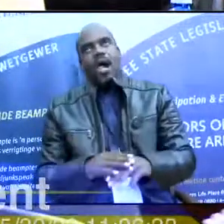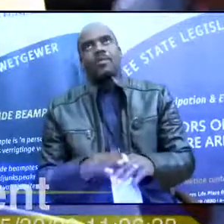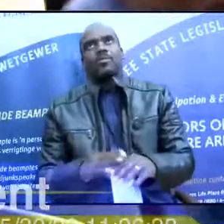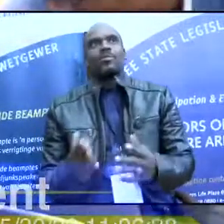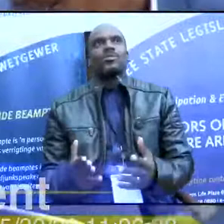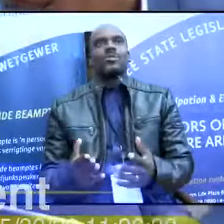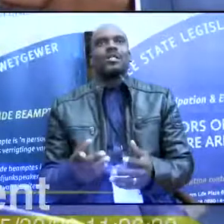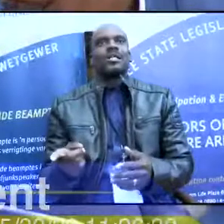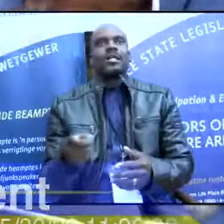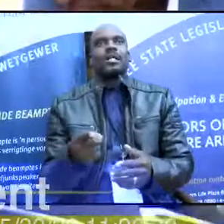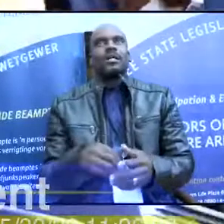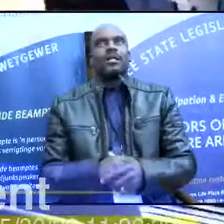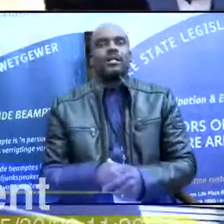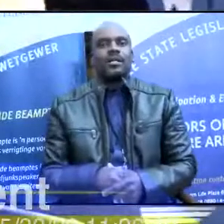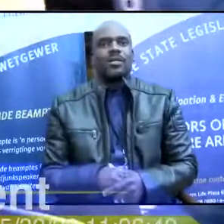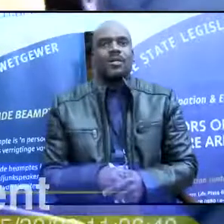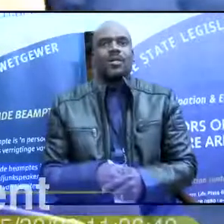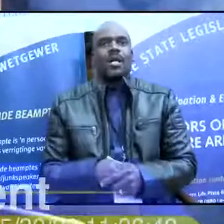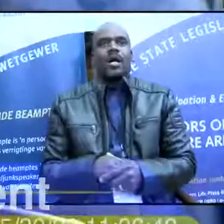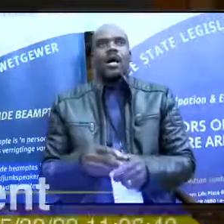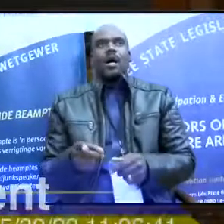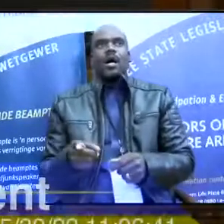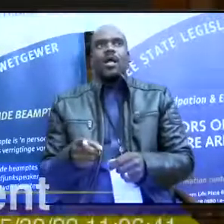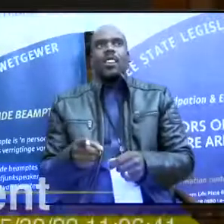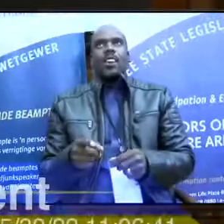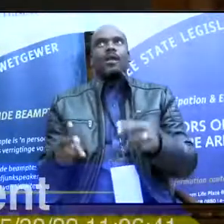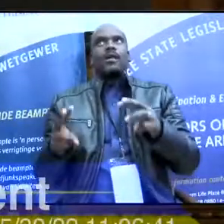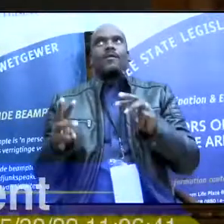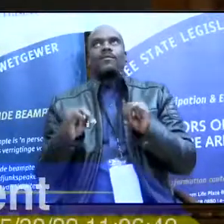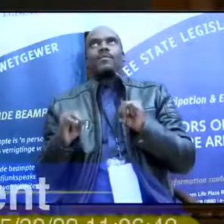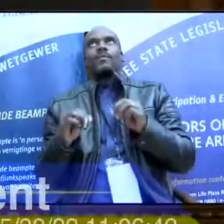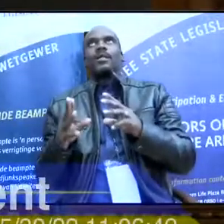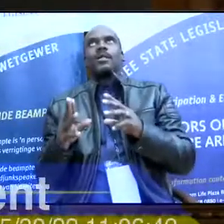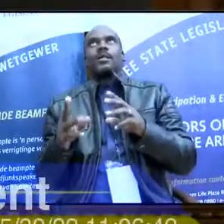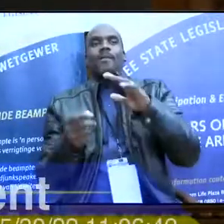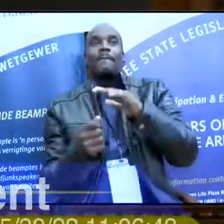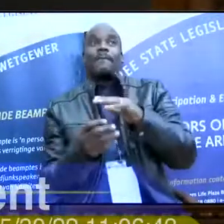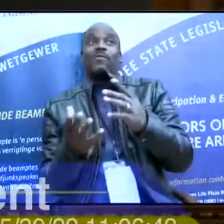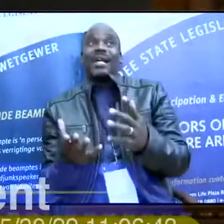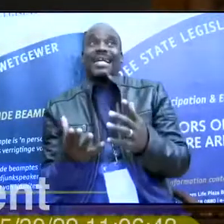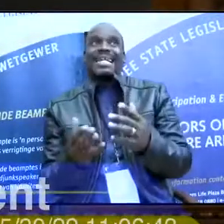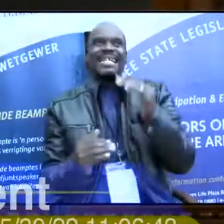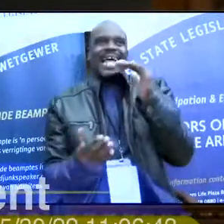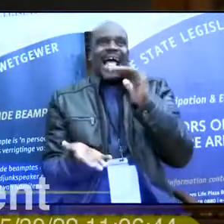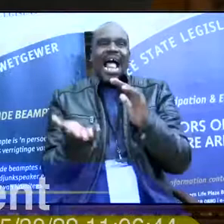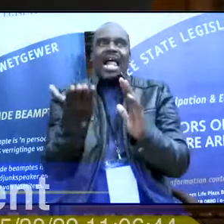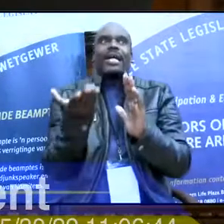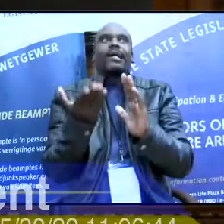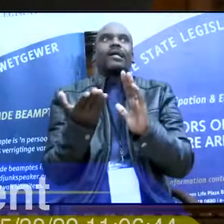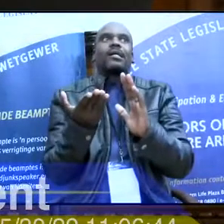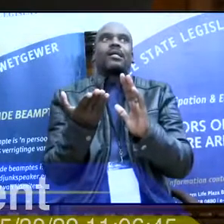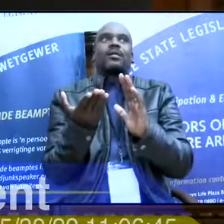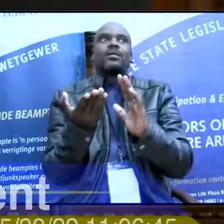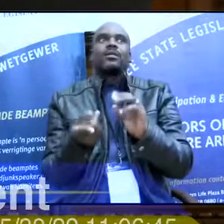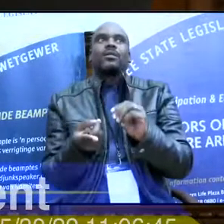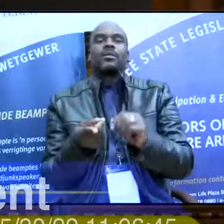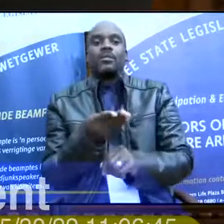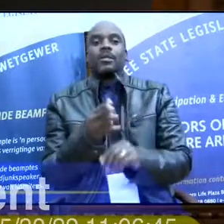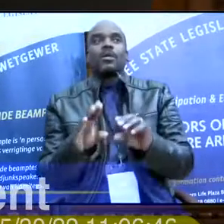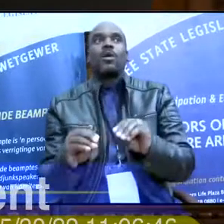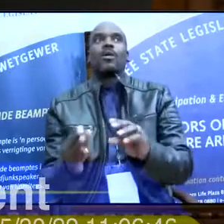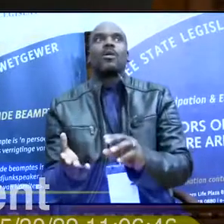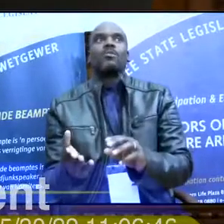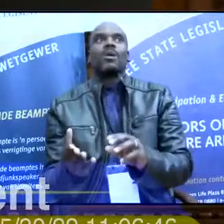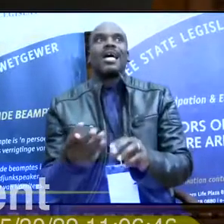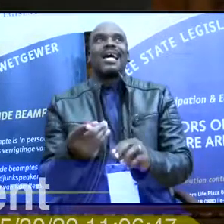domestic currencies in our emerging economies it would also mean that higher interest rates will raise the cost of borrowing